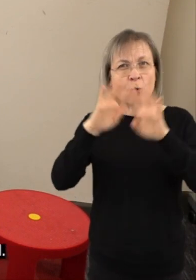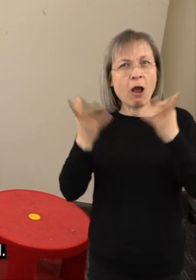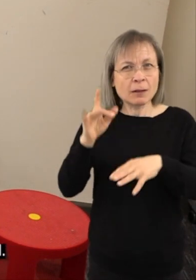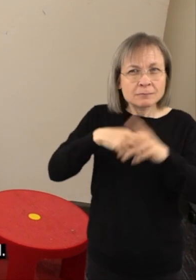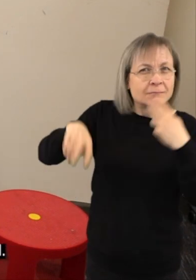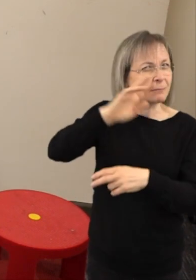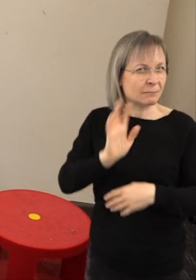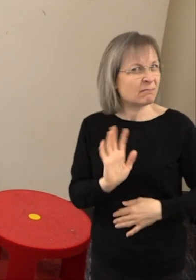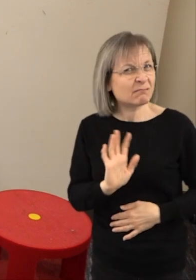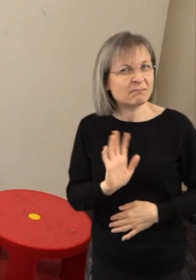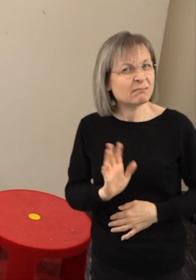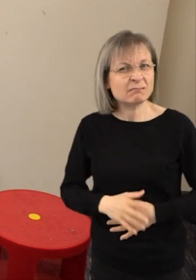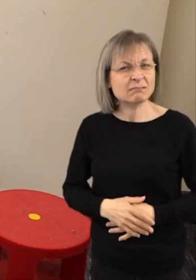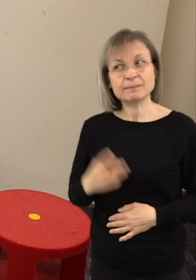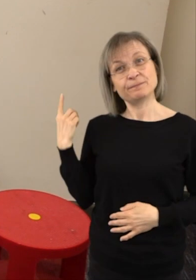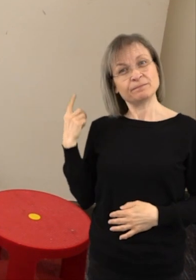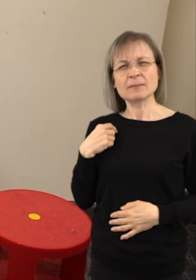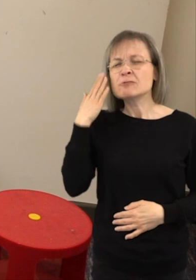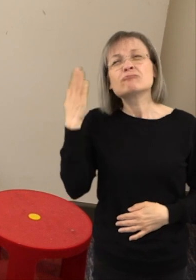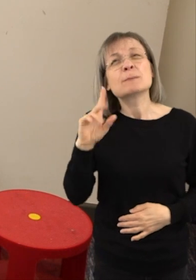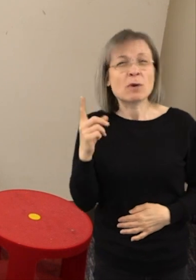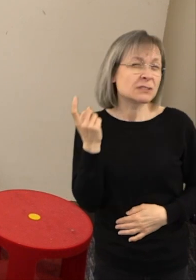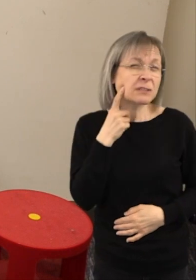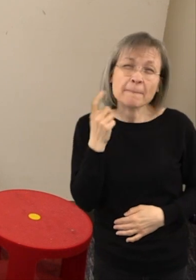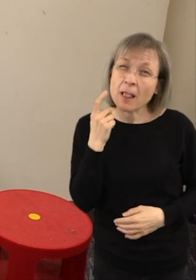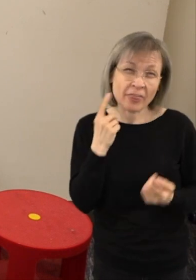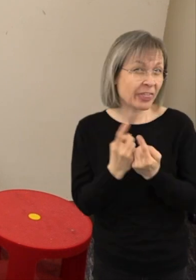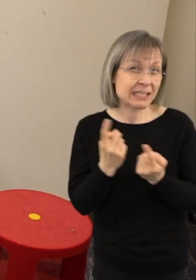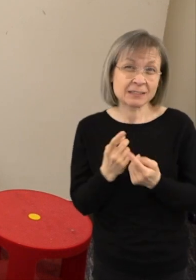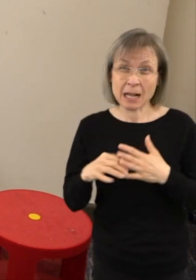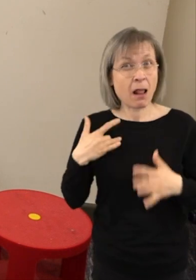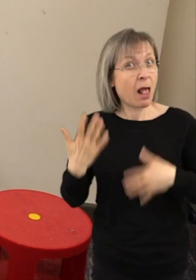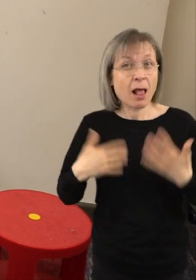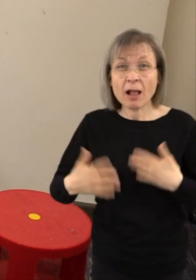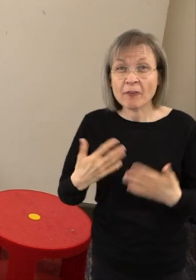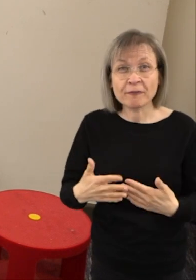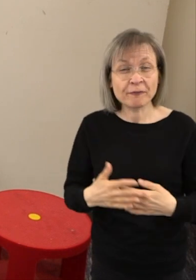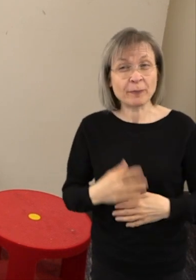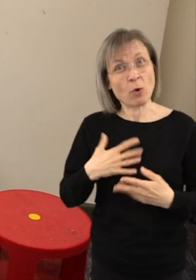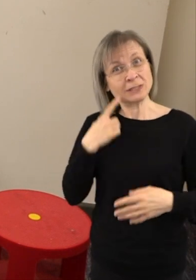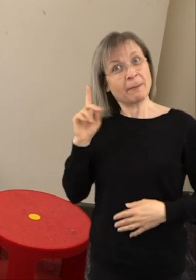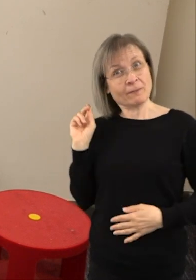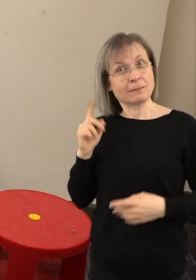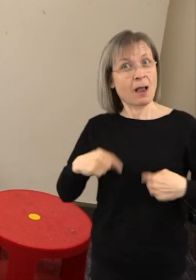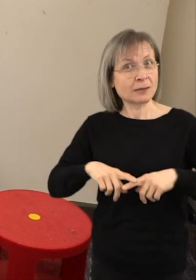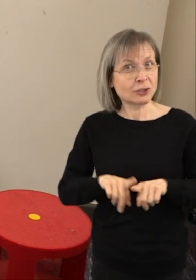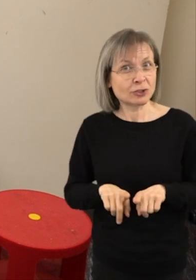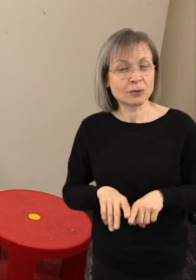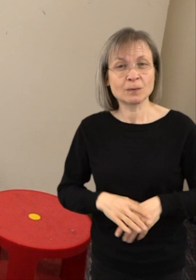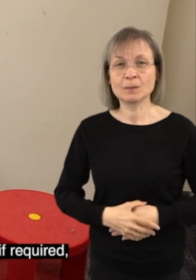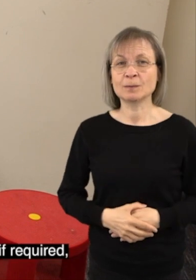travelling the world. I dream about the simple things in life. Being simple for us too.